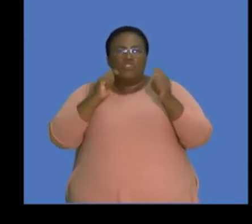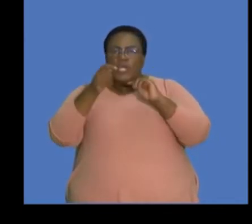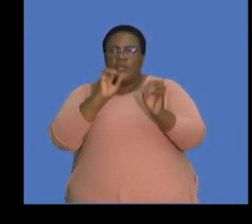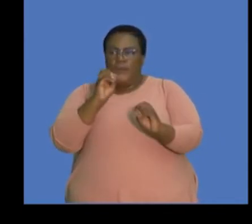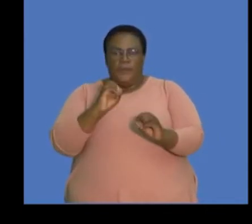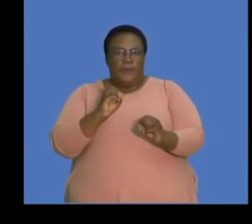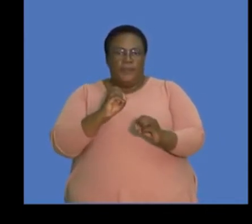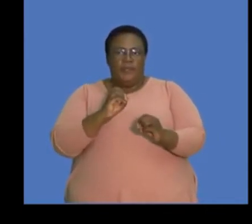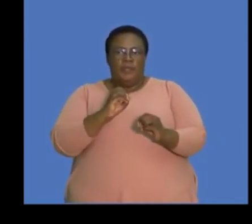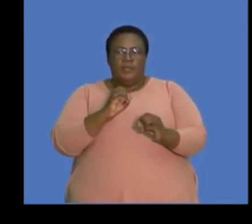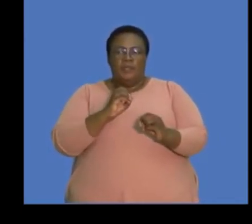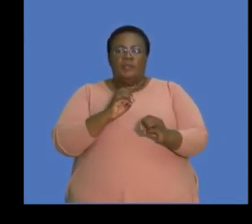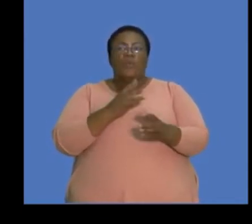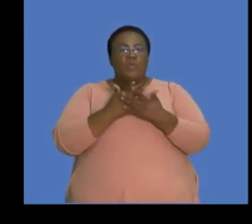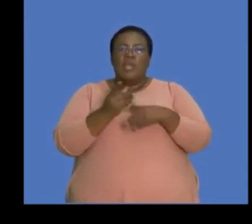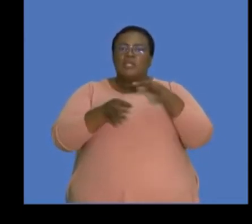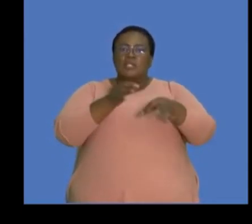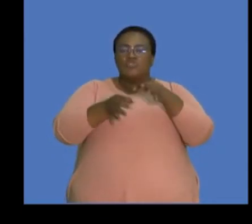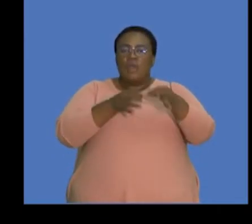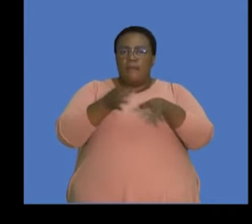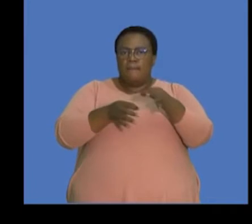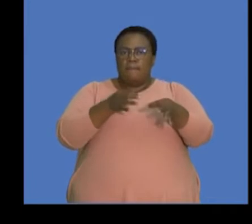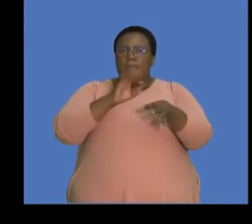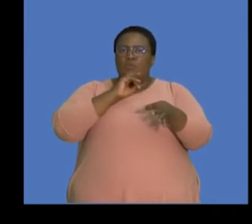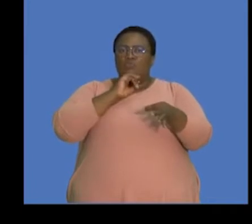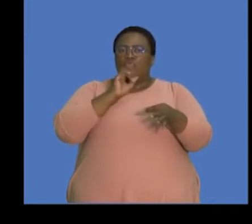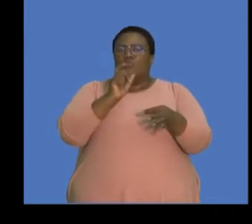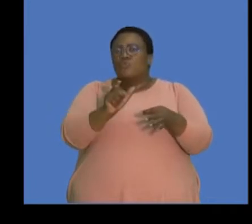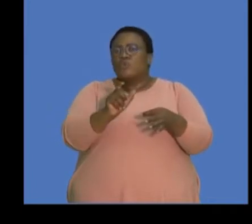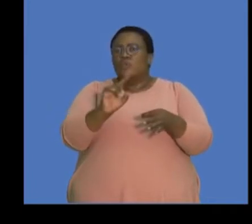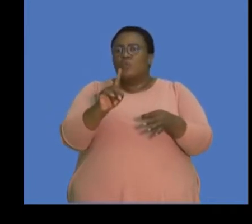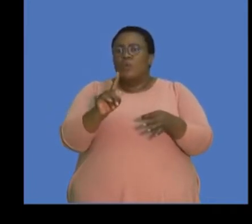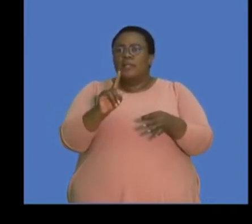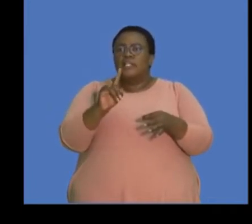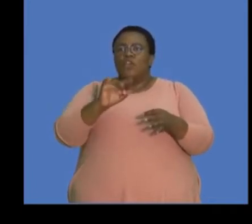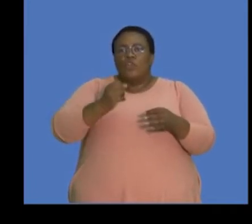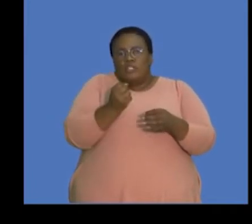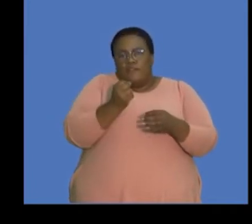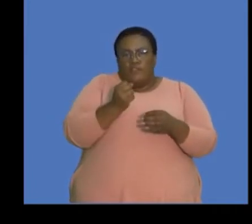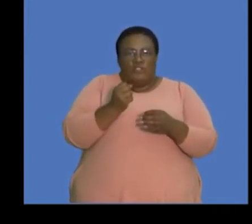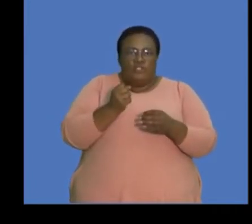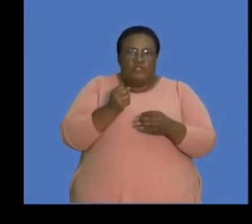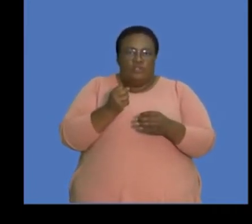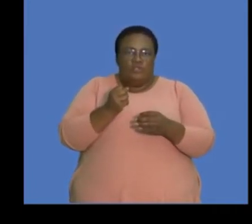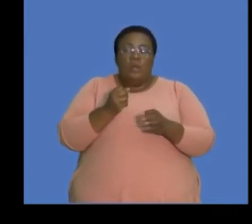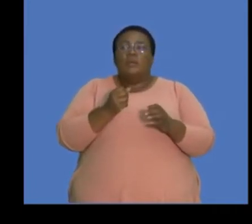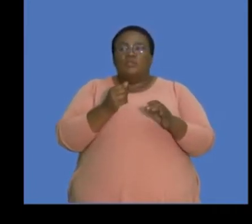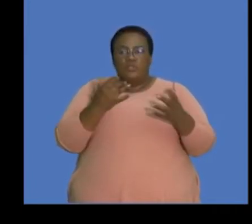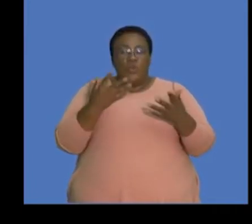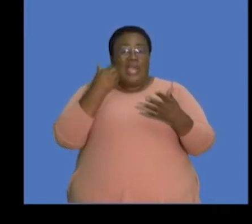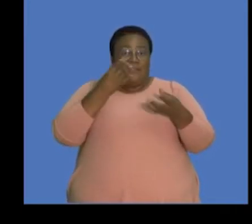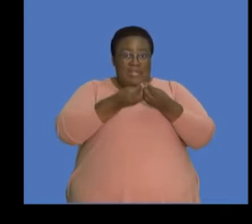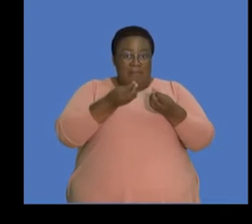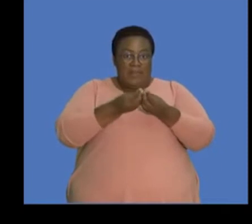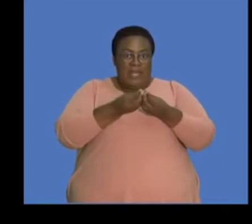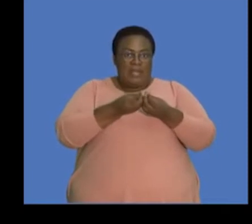something remains constant, we can describe it, using the term conservation or conserved. Okay, so when an object